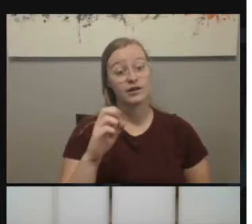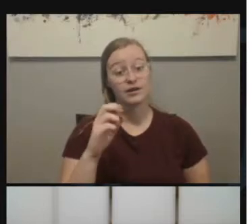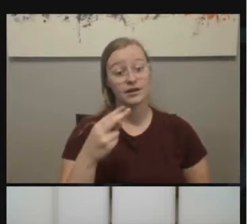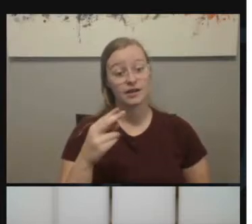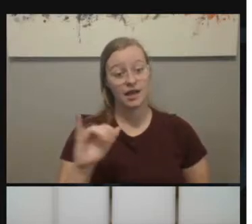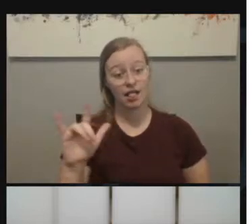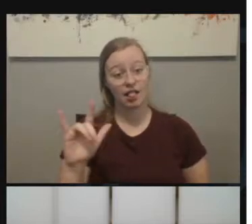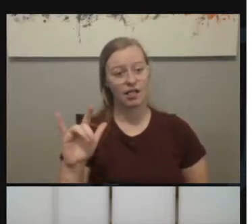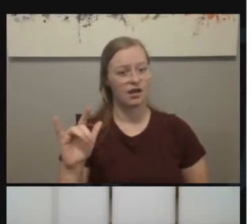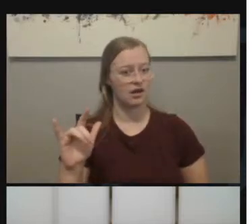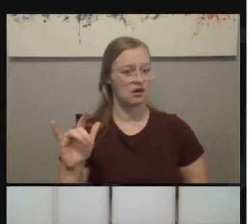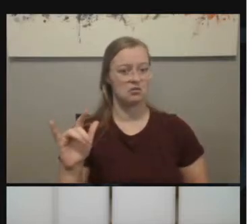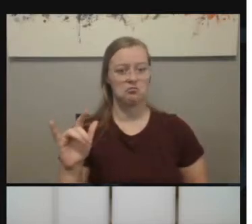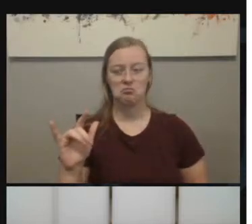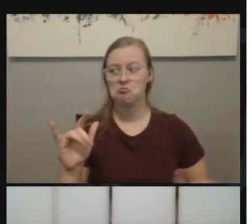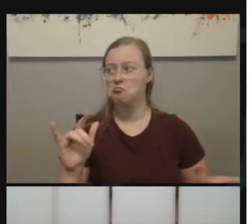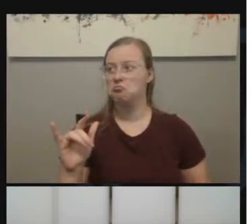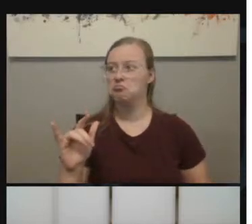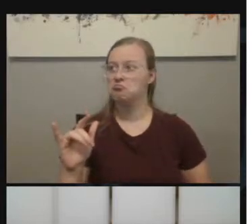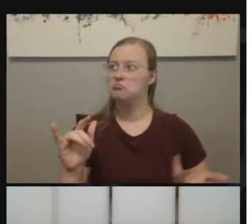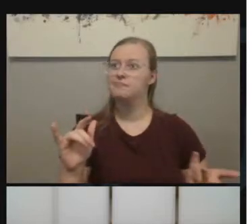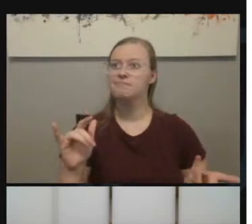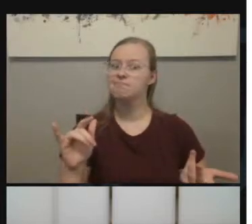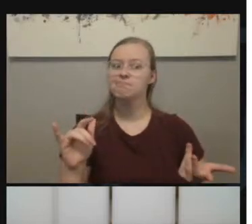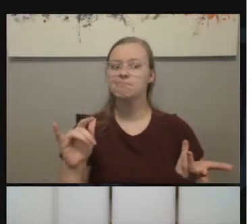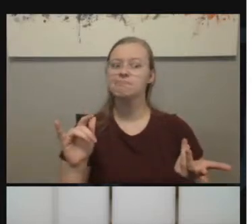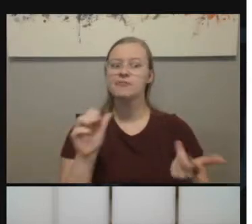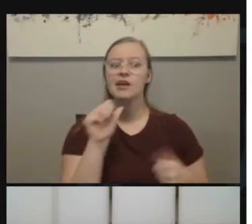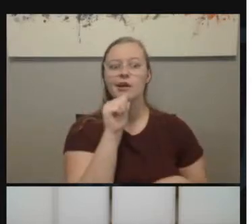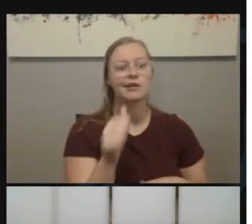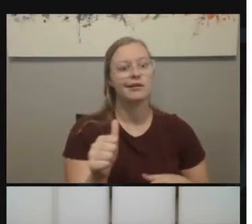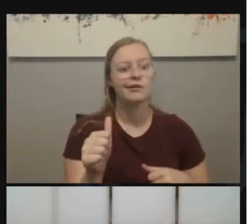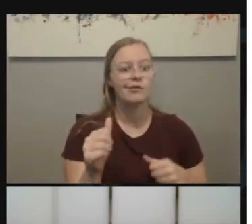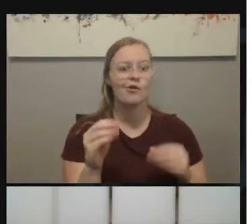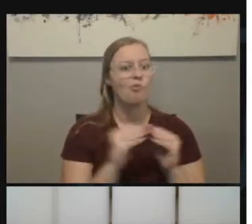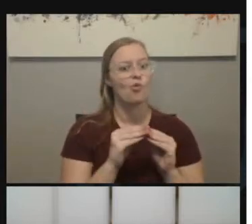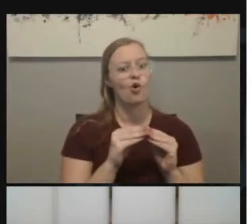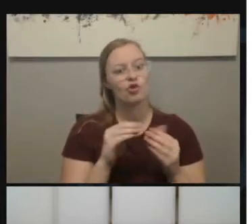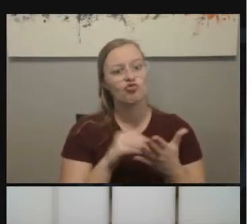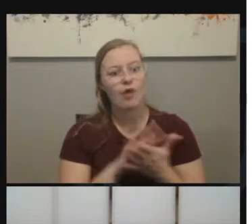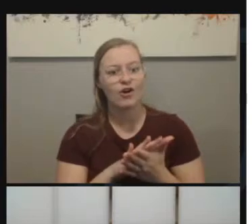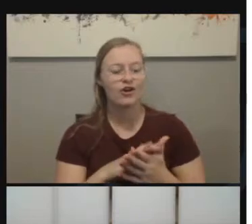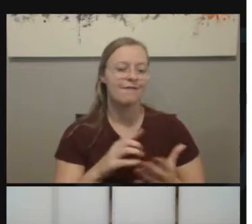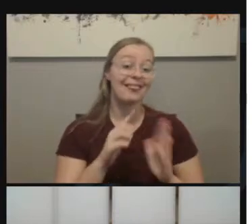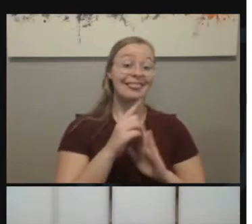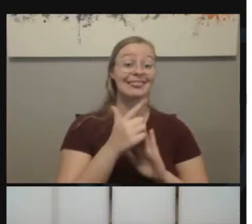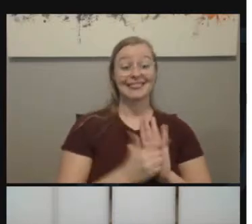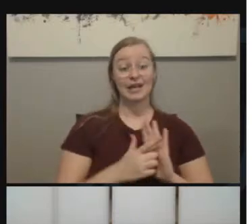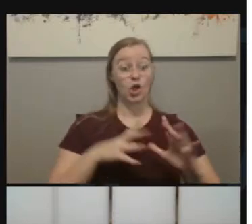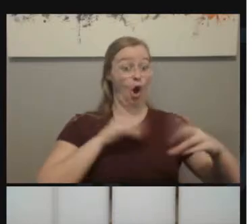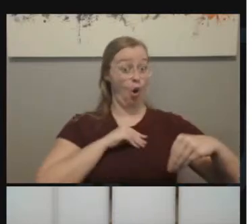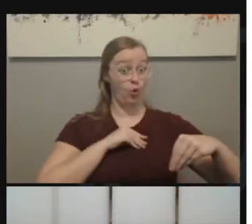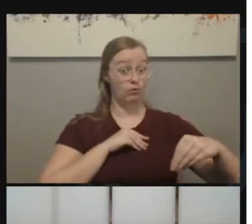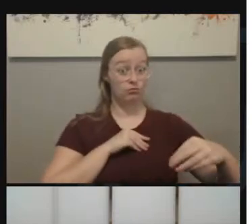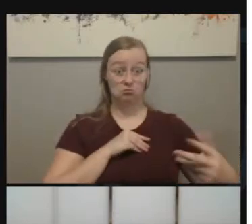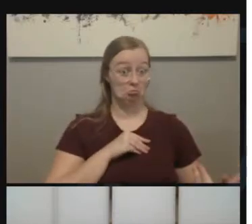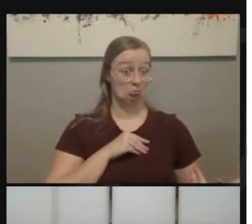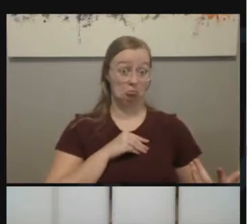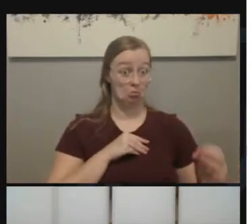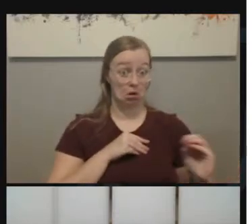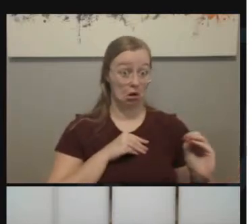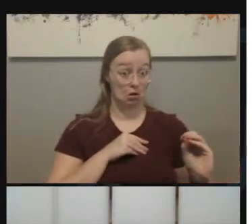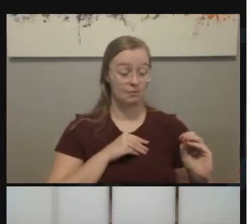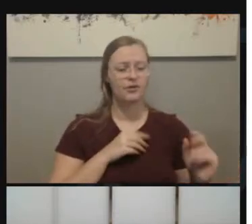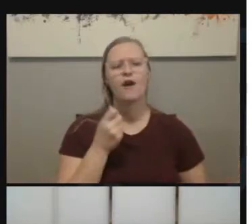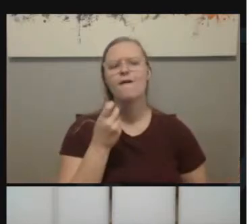escheat. That is to say, there was no longer a record of legal ownership. A couple of years later,